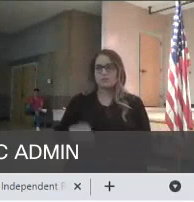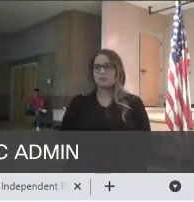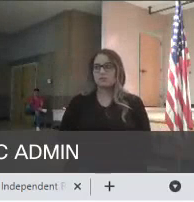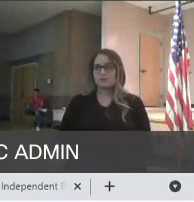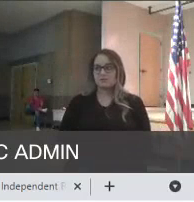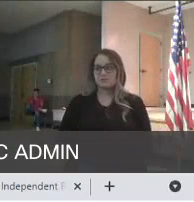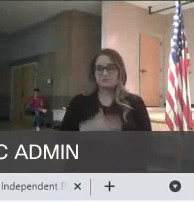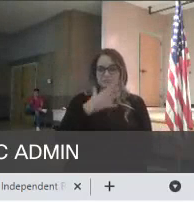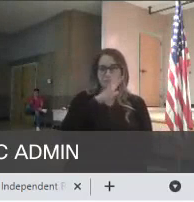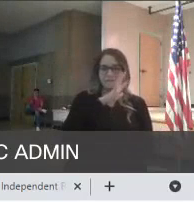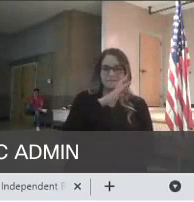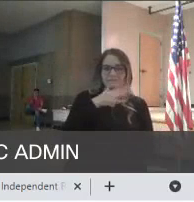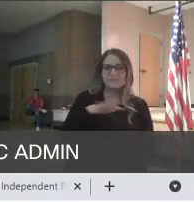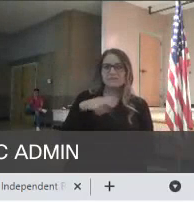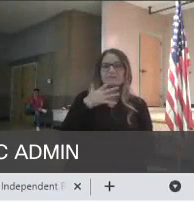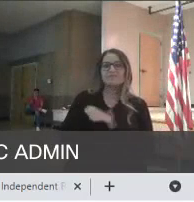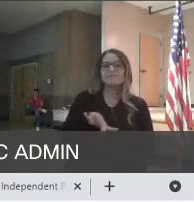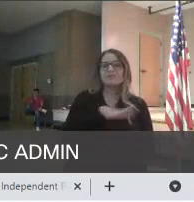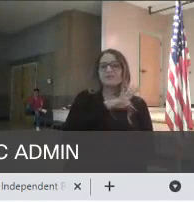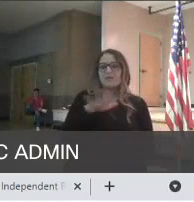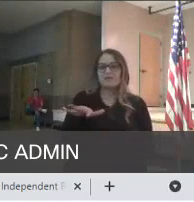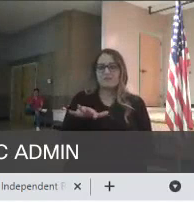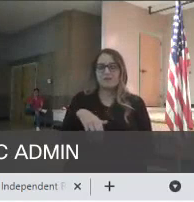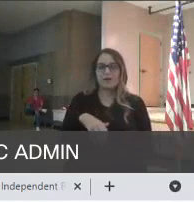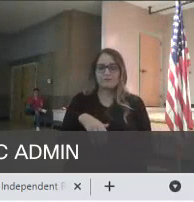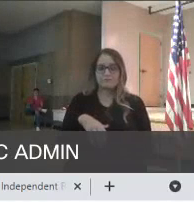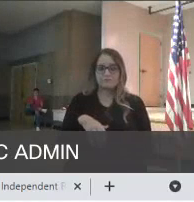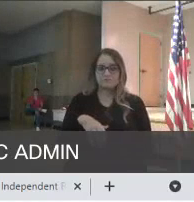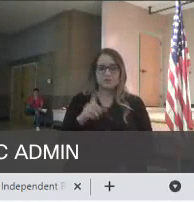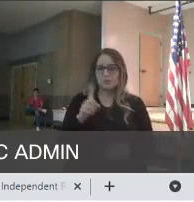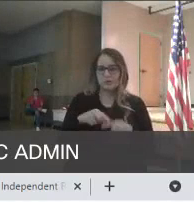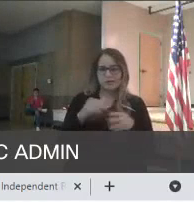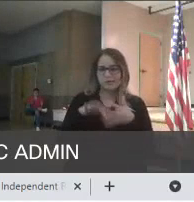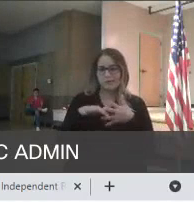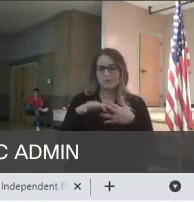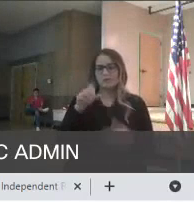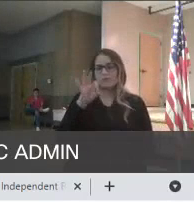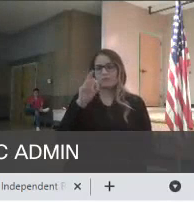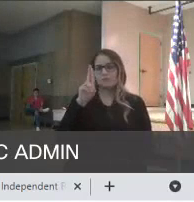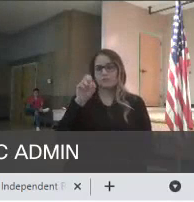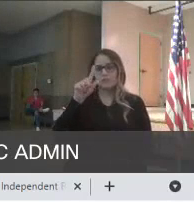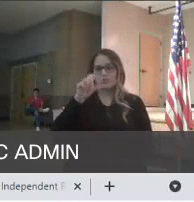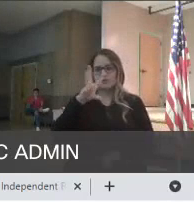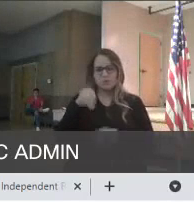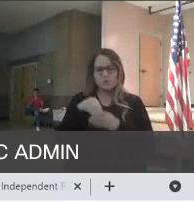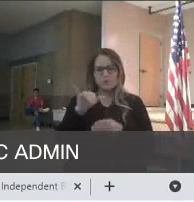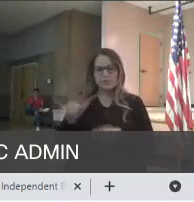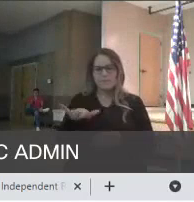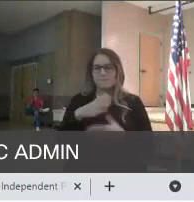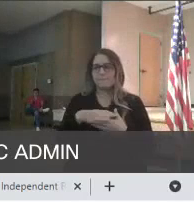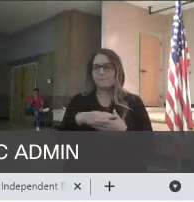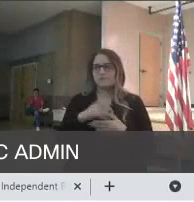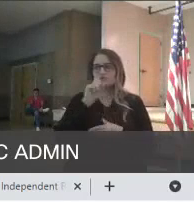walled-in 55-plus area that has no way in which you can get into Fulton Ranch, but is included in